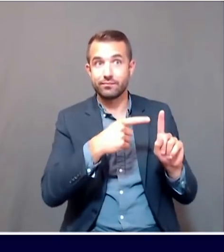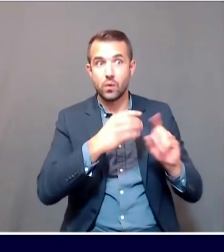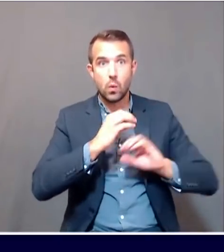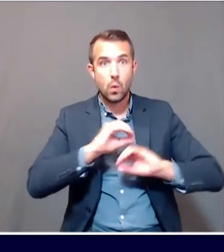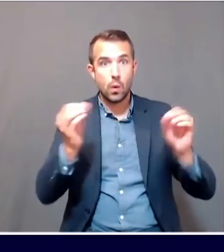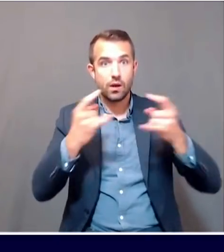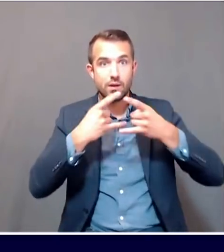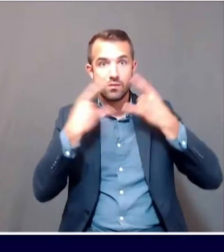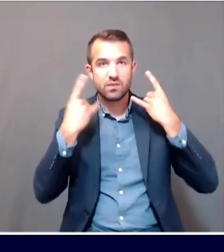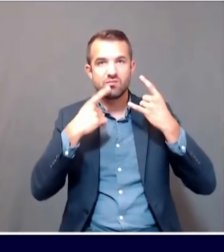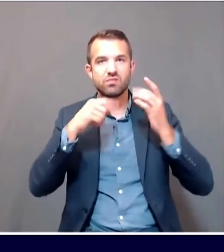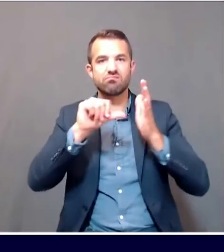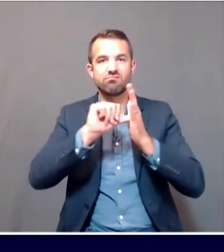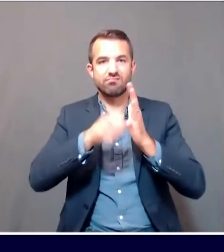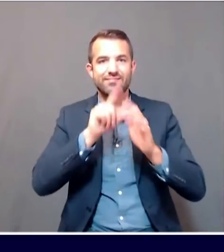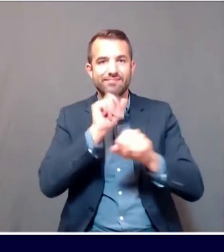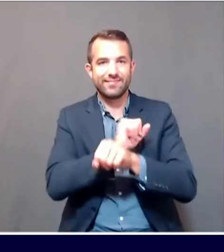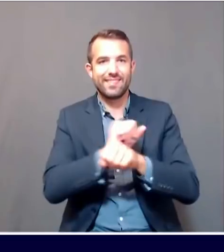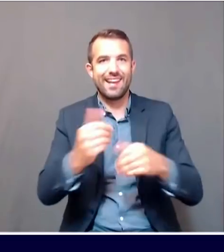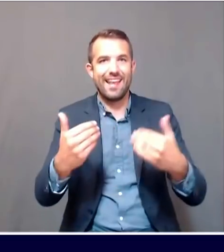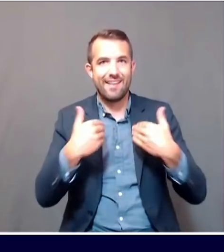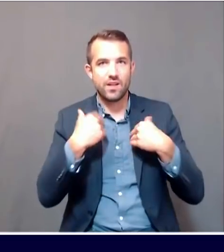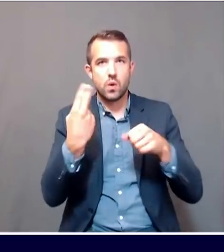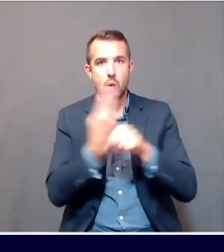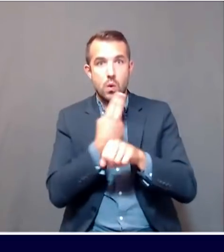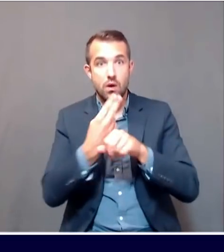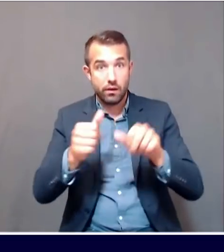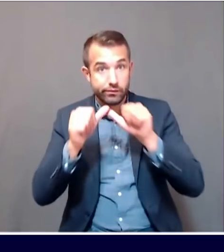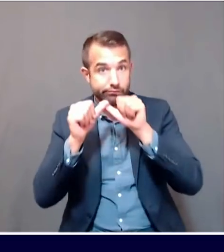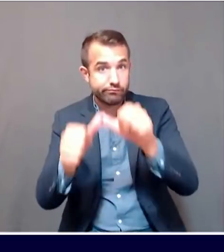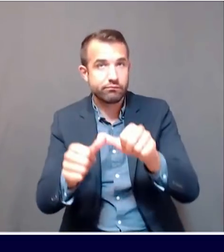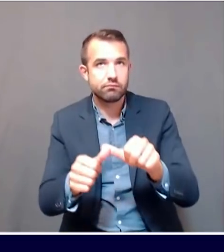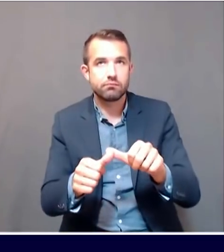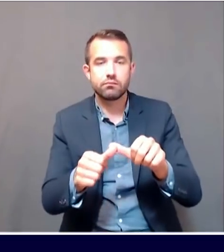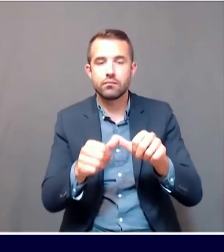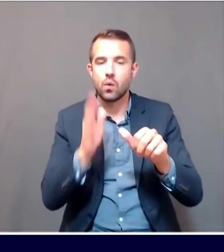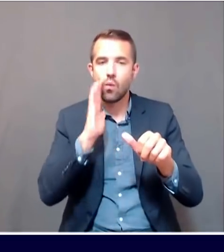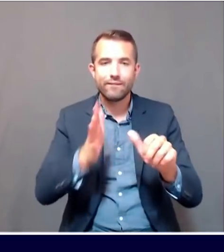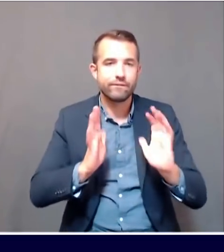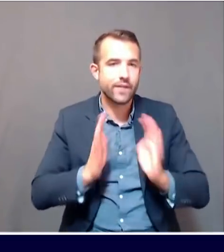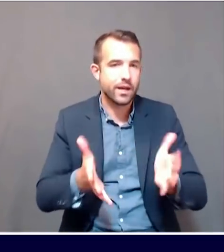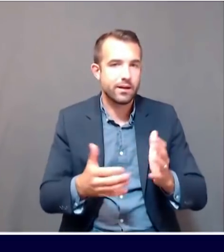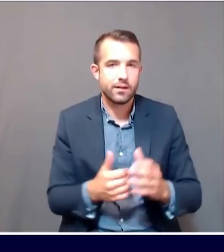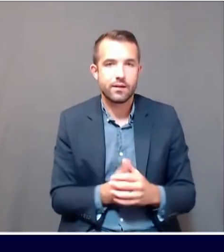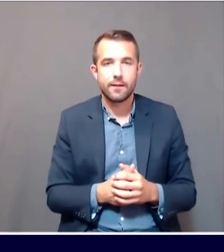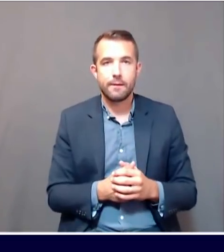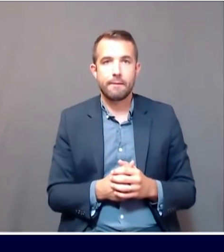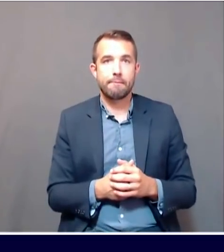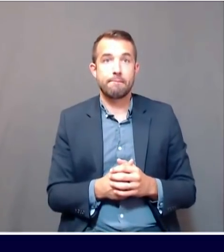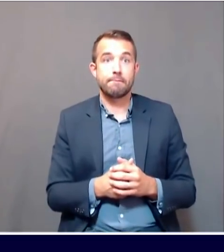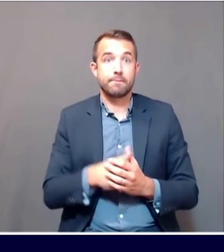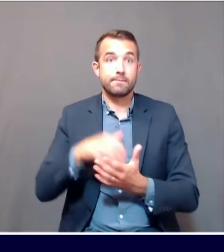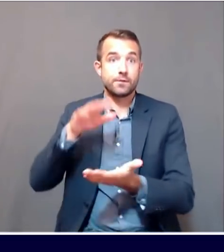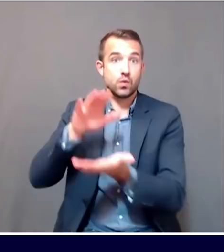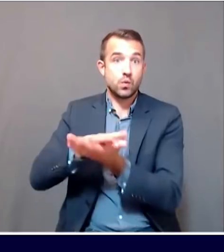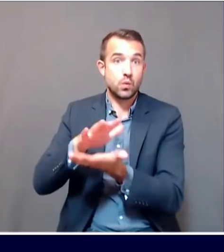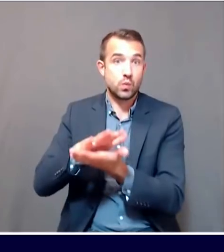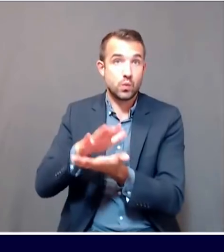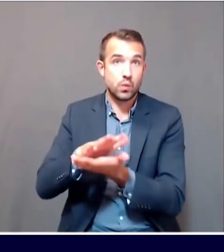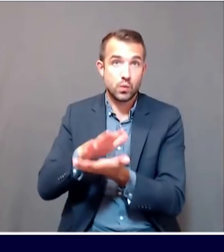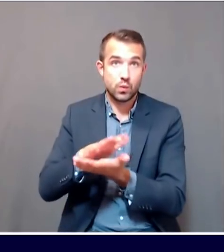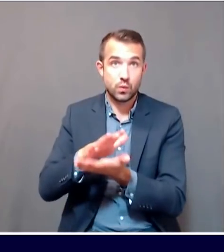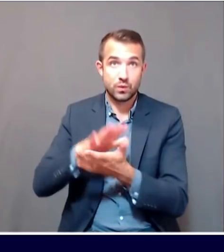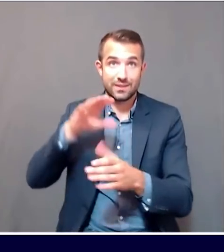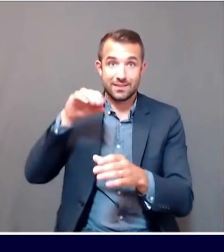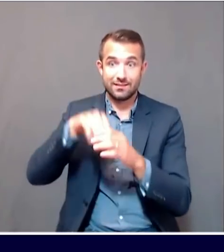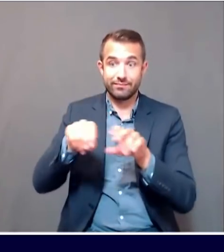to achieving in-class education, face coverings are the vehicle for which in-class education could be more